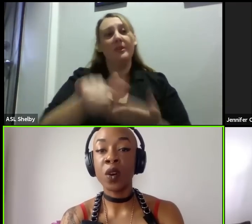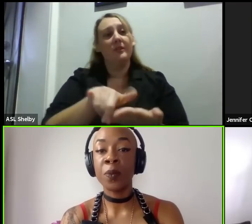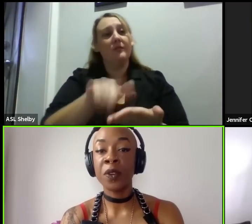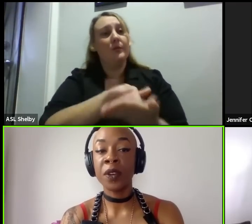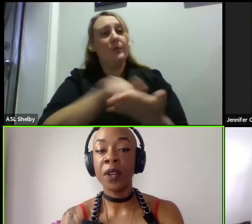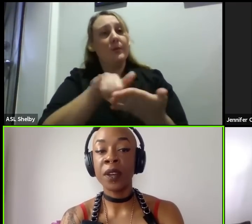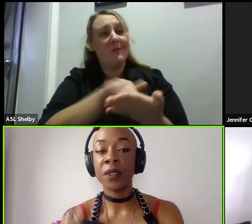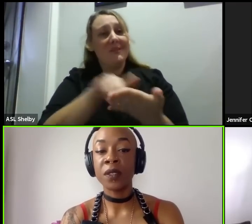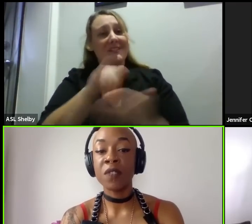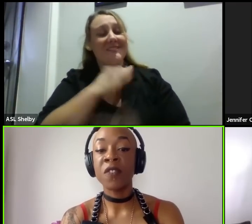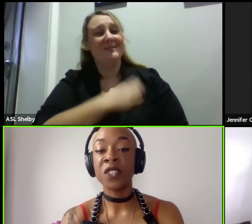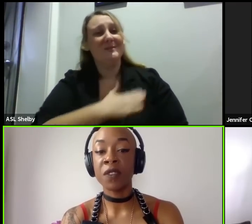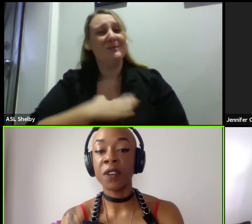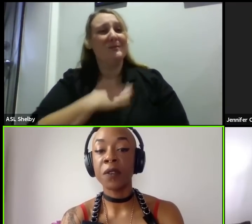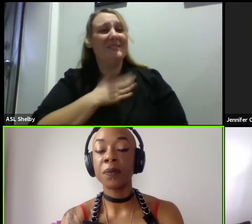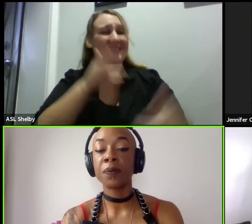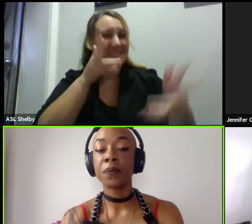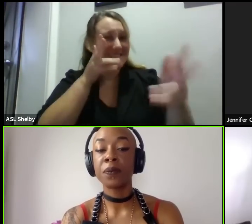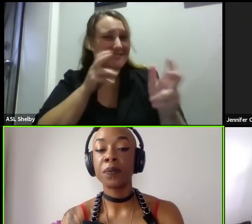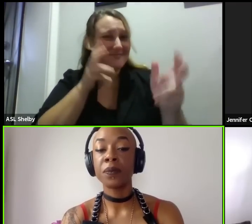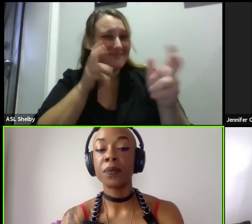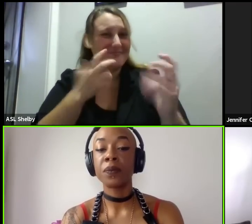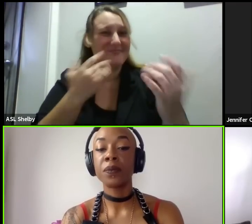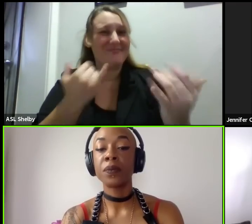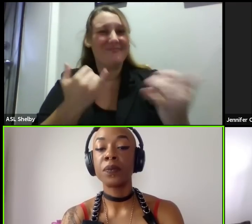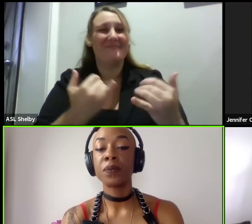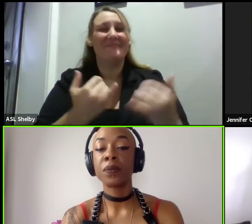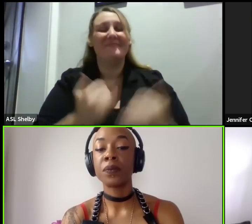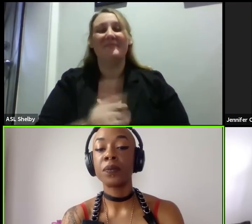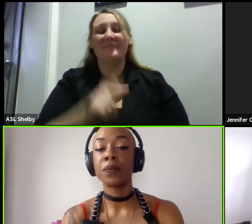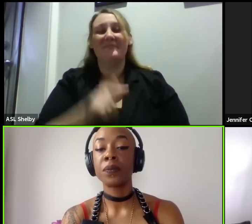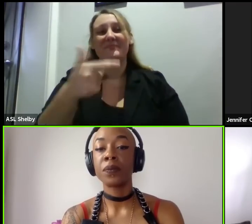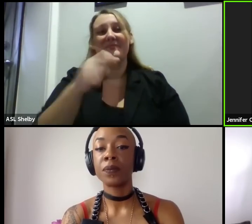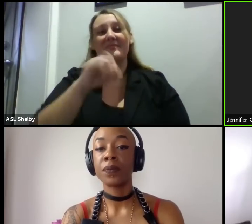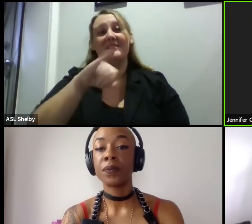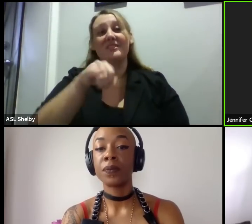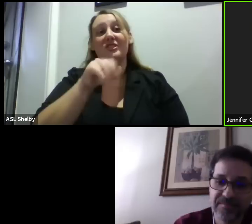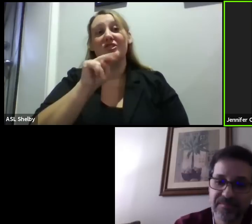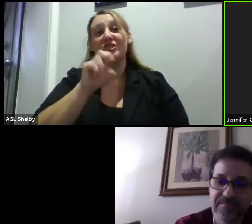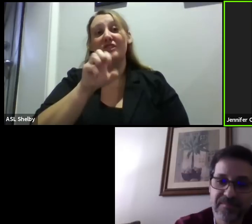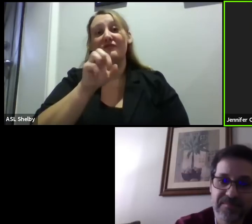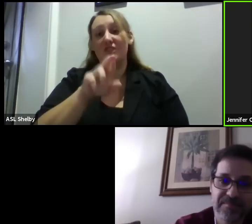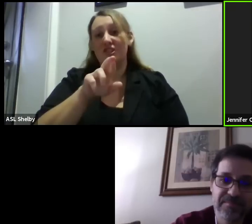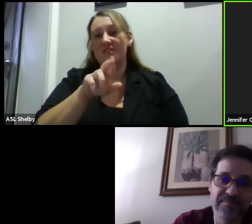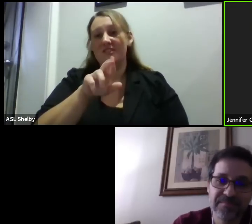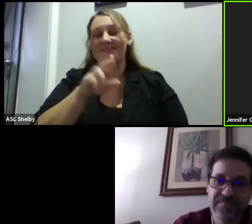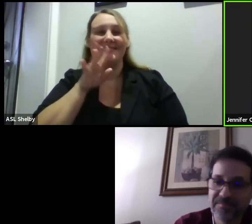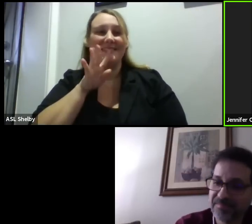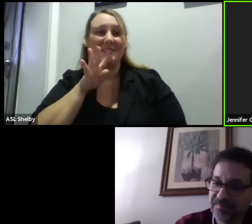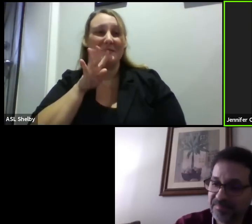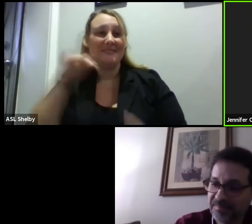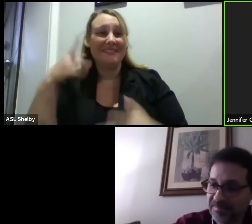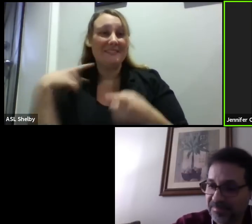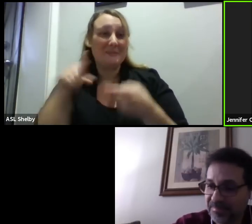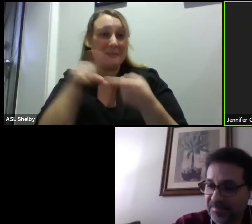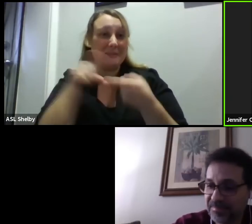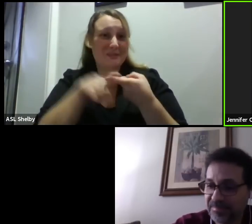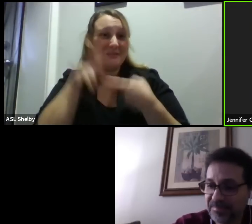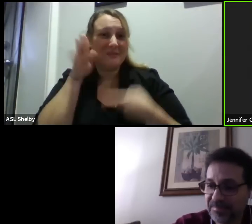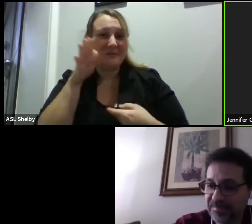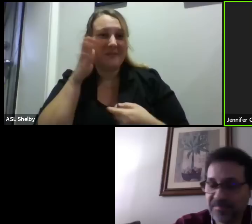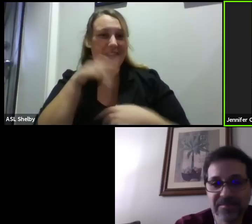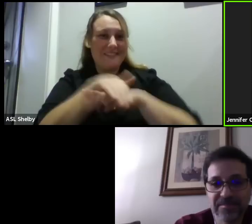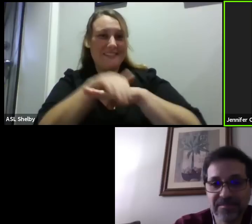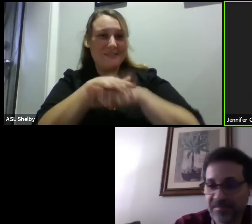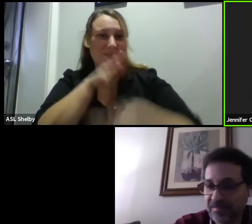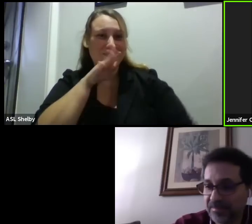hold space and open your ears for Jennifer. Gracias por la oportunidad. Antes que todo,